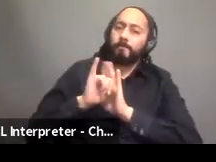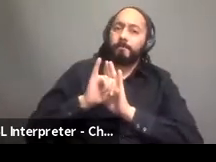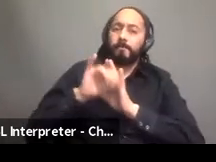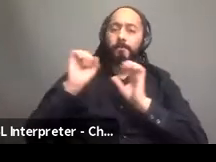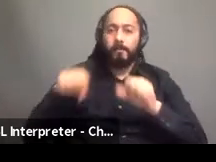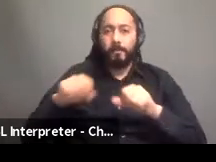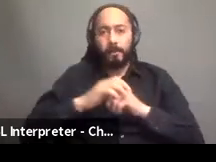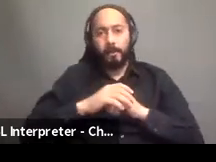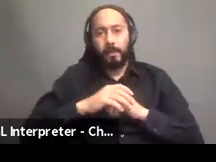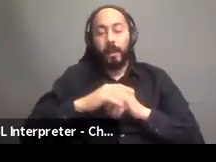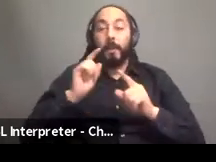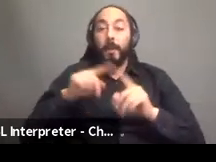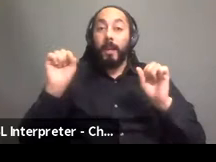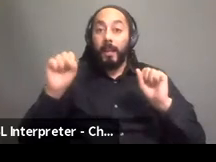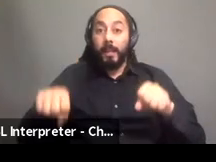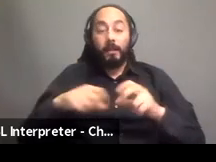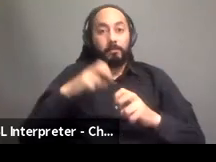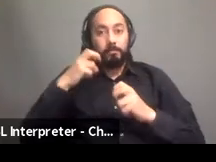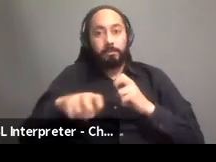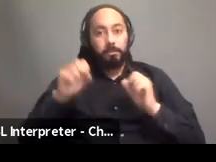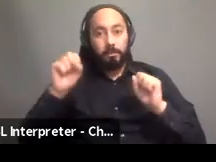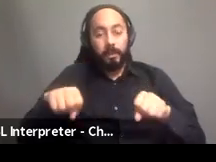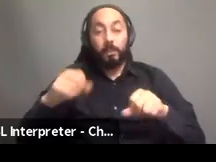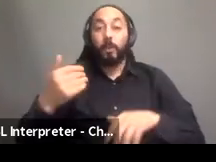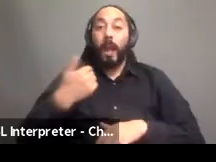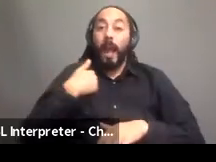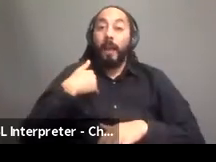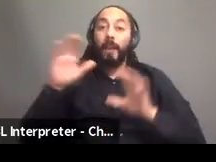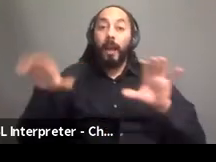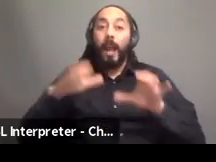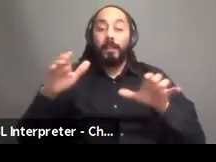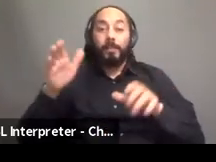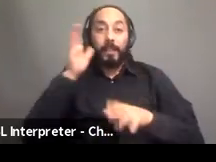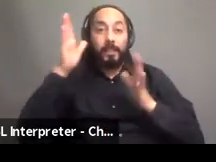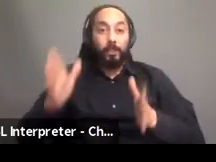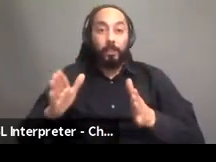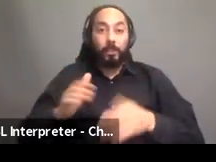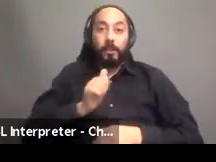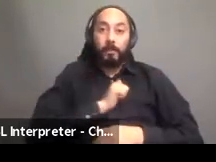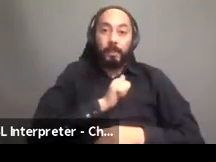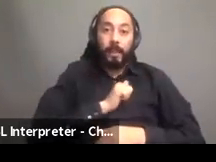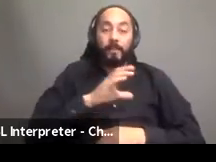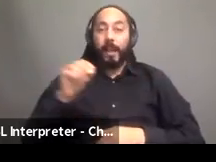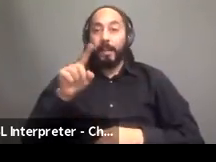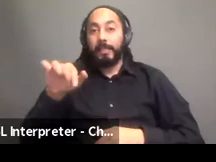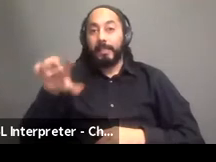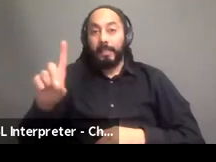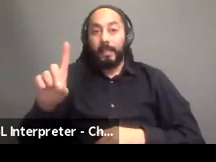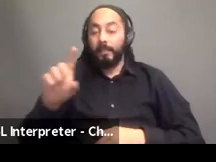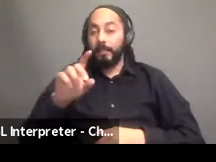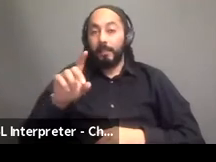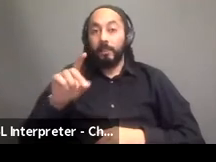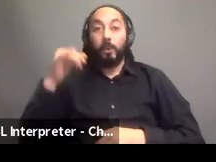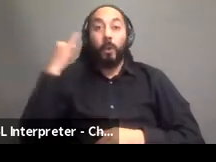topic can be difficult and triggering, so we have active listeners, myself and Zaid, in a separate Zoom call for anyone who might be